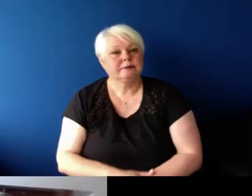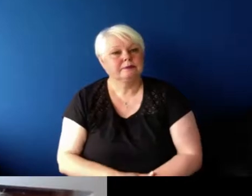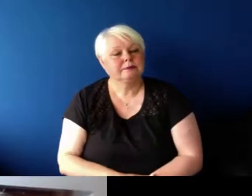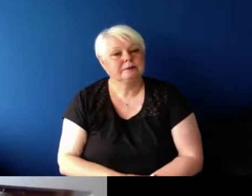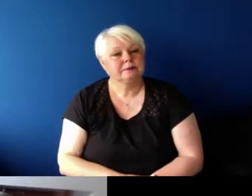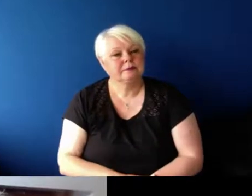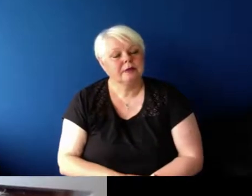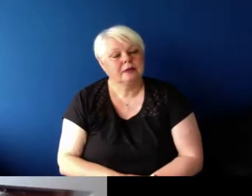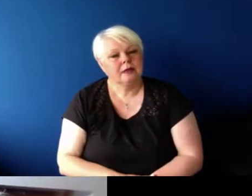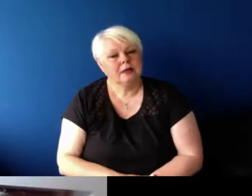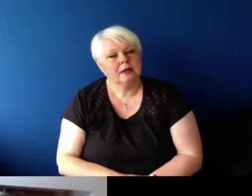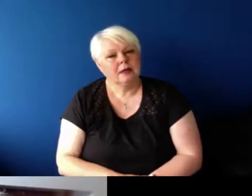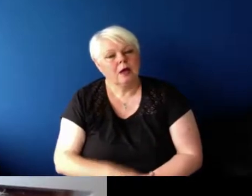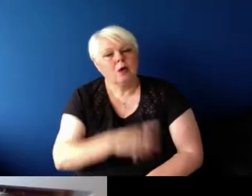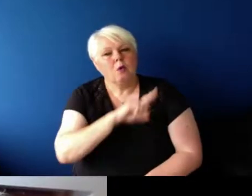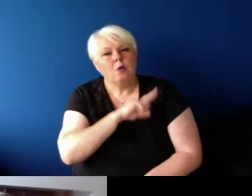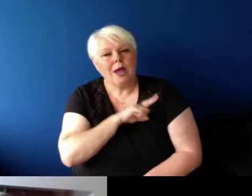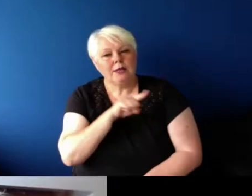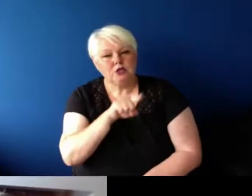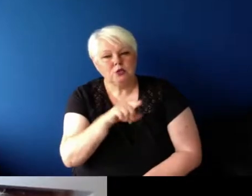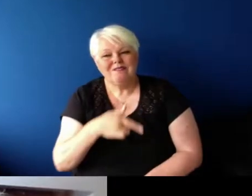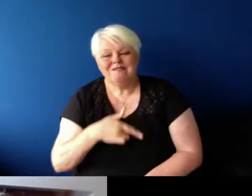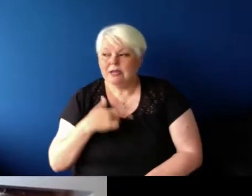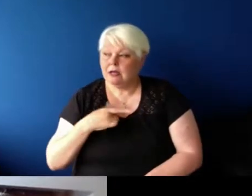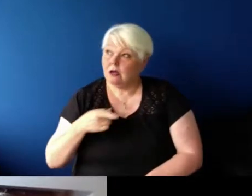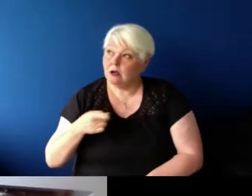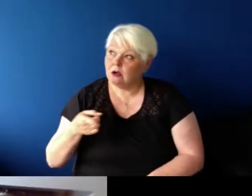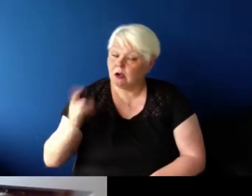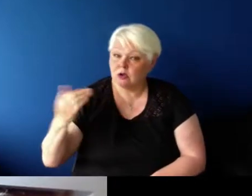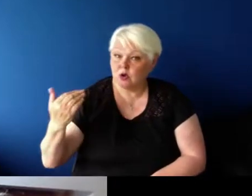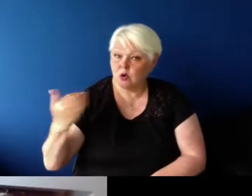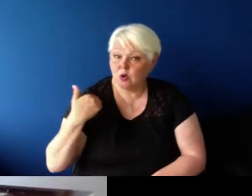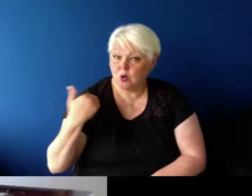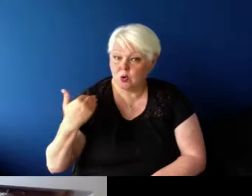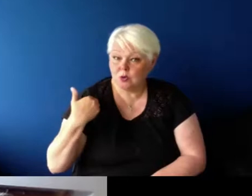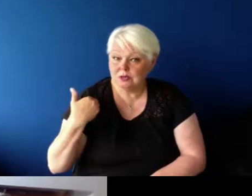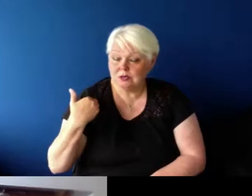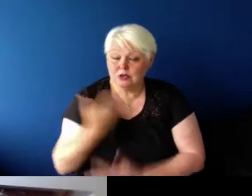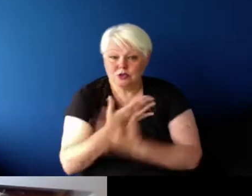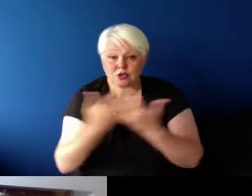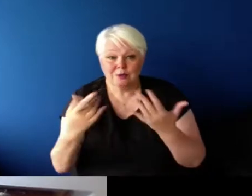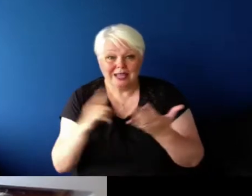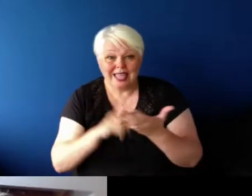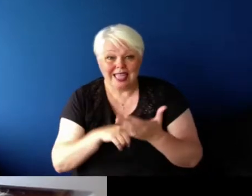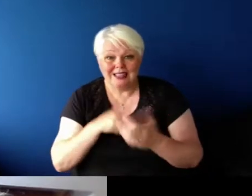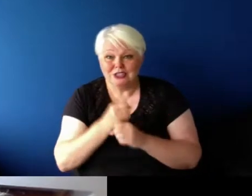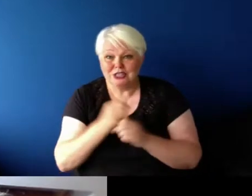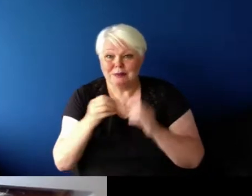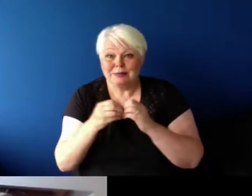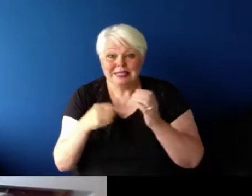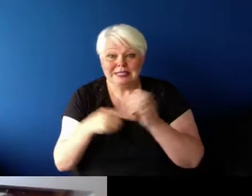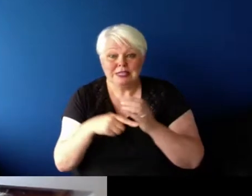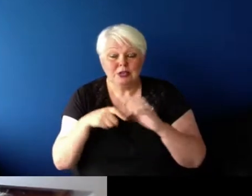feel God calls so many LGBT plus people to ministry roles, especially when this can entail so many challenges?